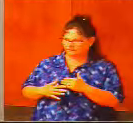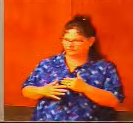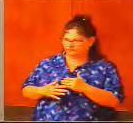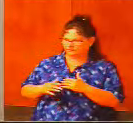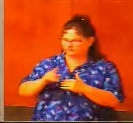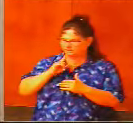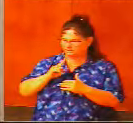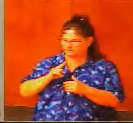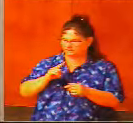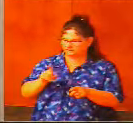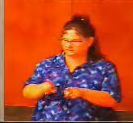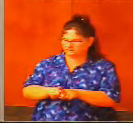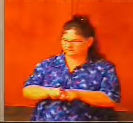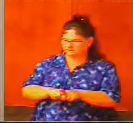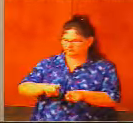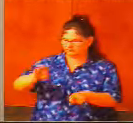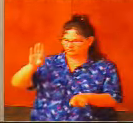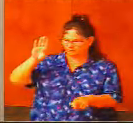Barabbas.